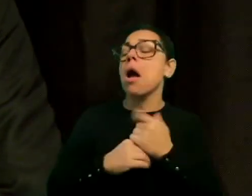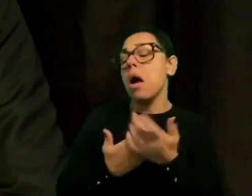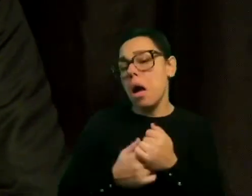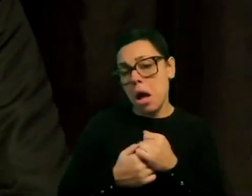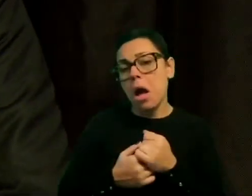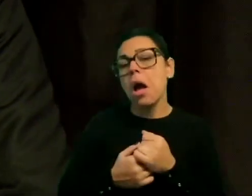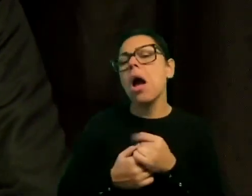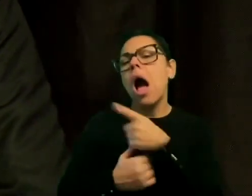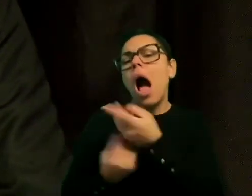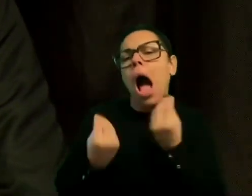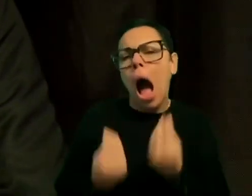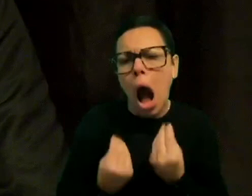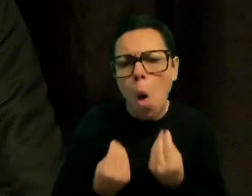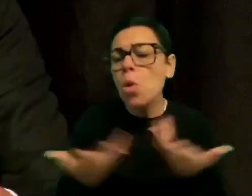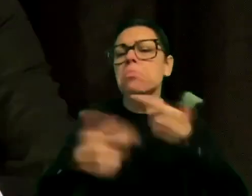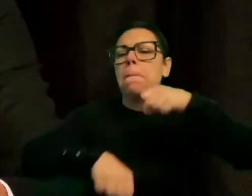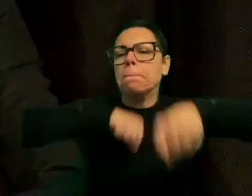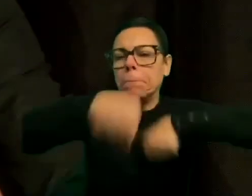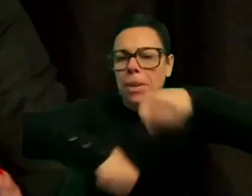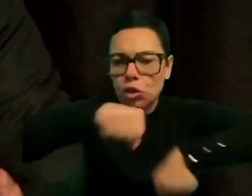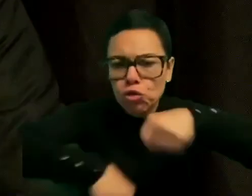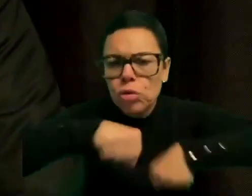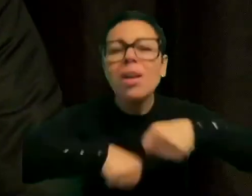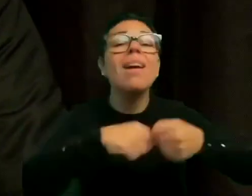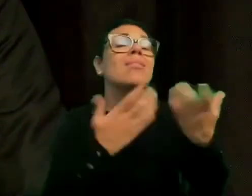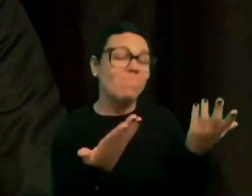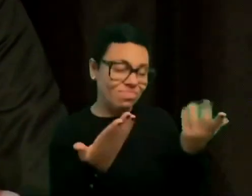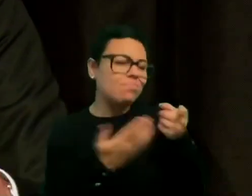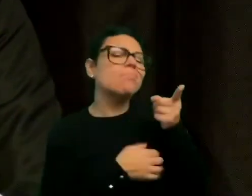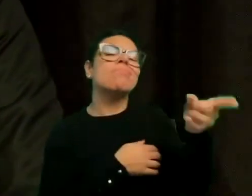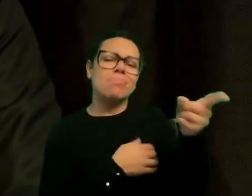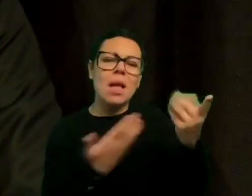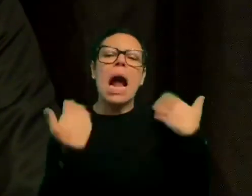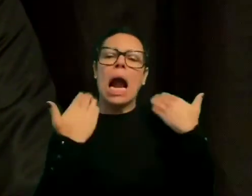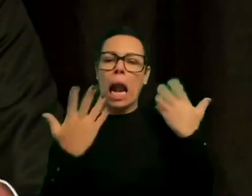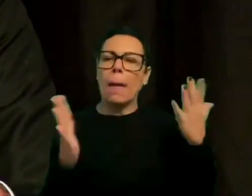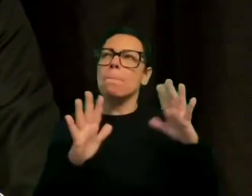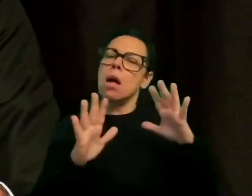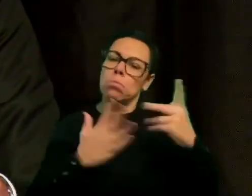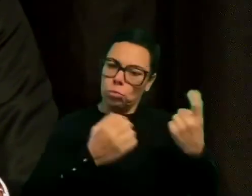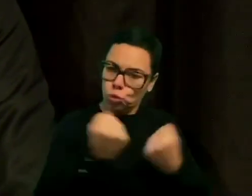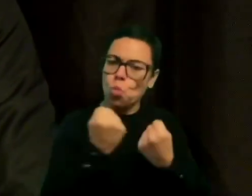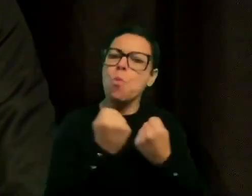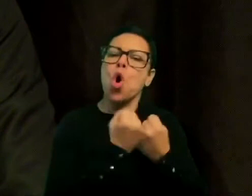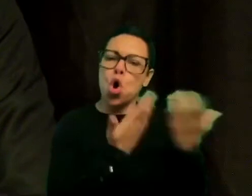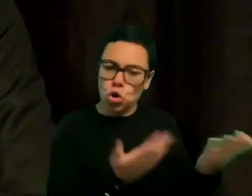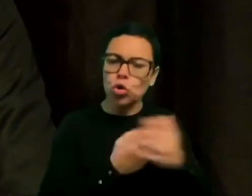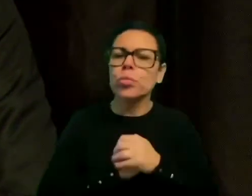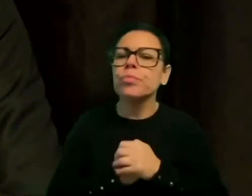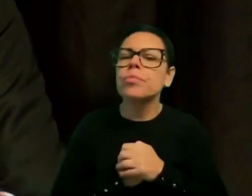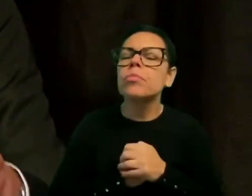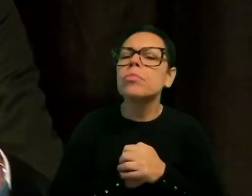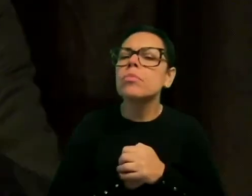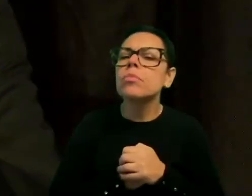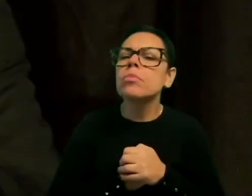criteria. That's very often, especially when you look at startup companies. That's very, very clear that women invest a lot more into